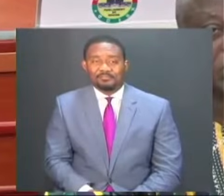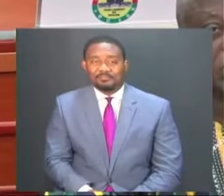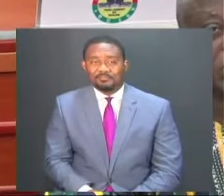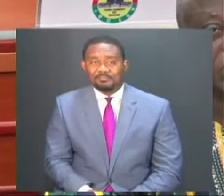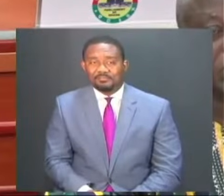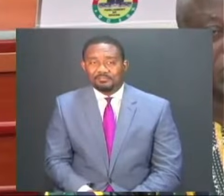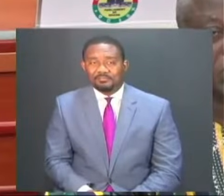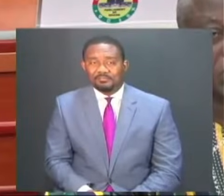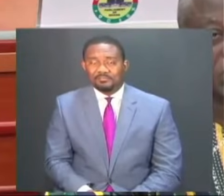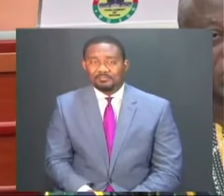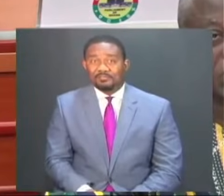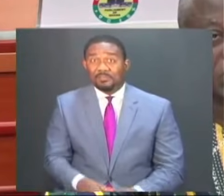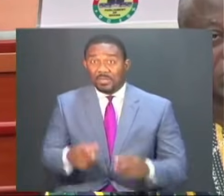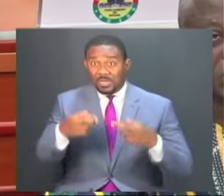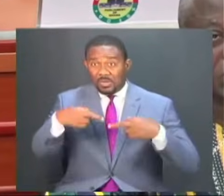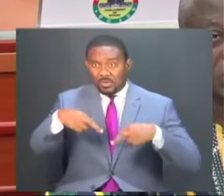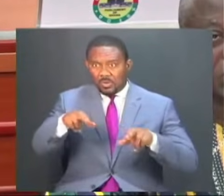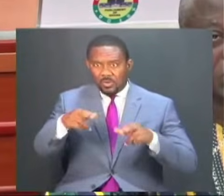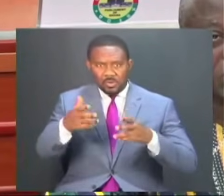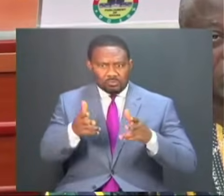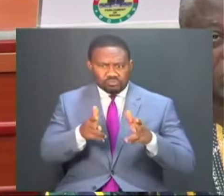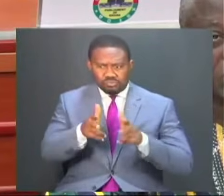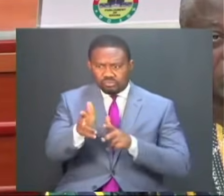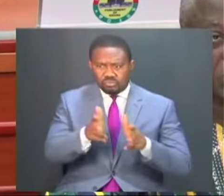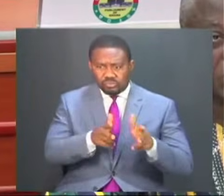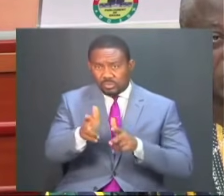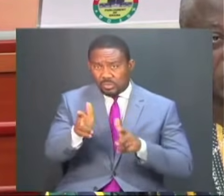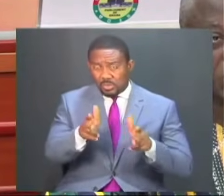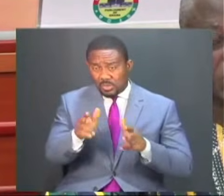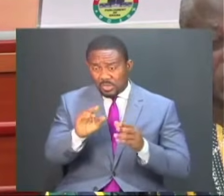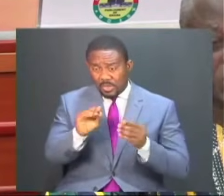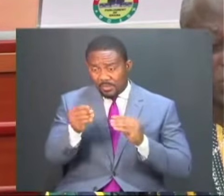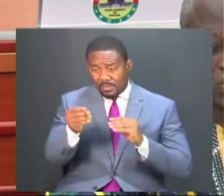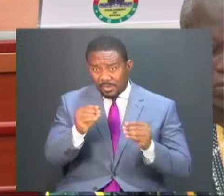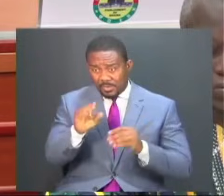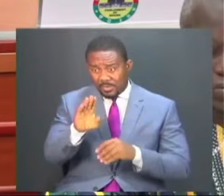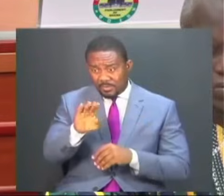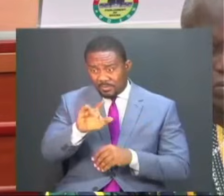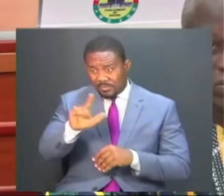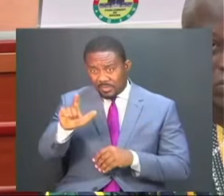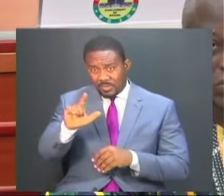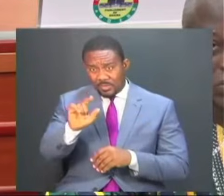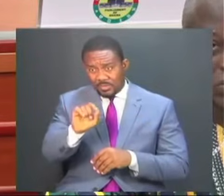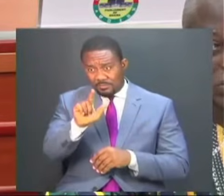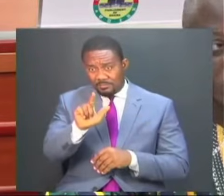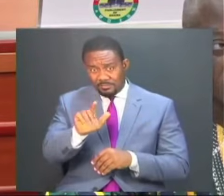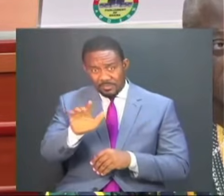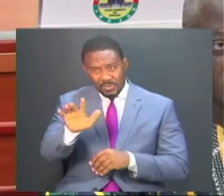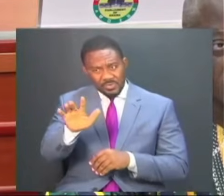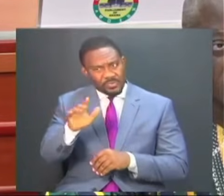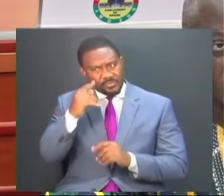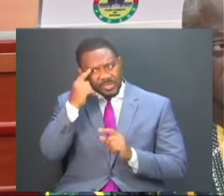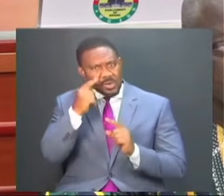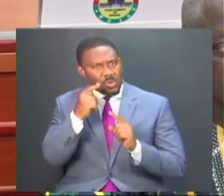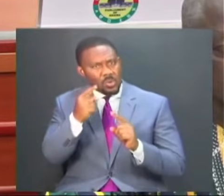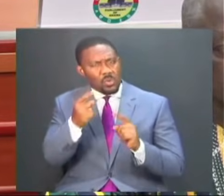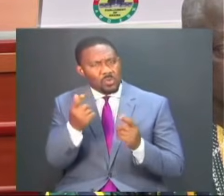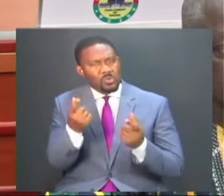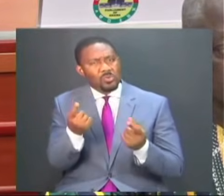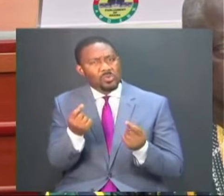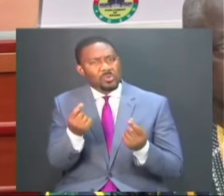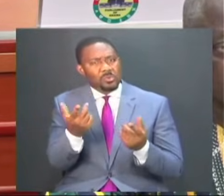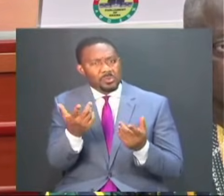the Road Traffic Amendment Bill 2025, Mr. Speaker, seeks to provide